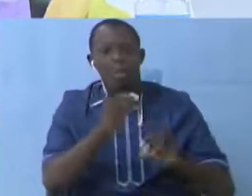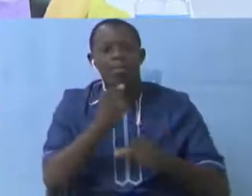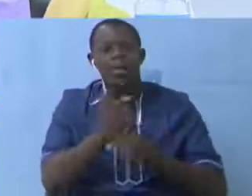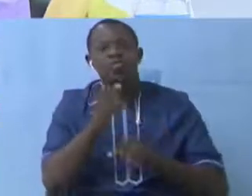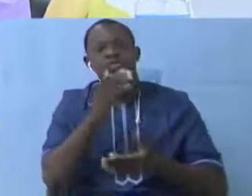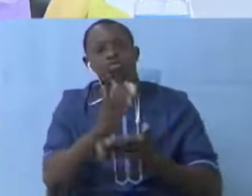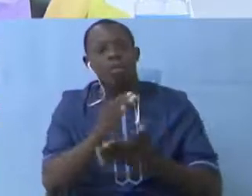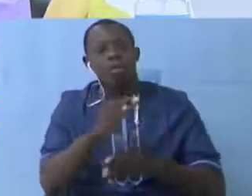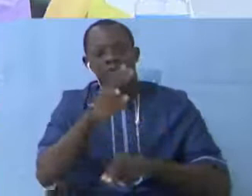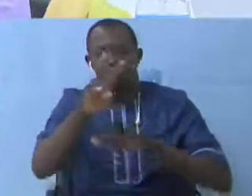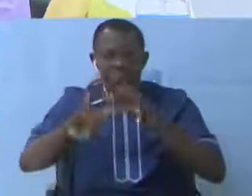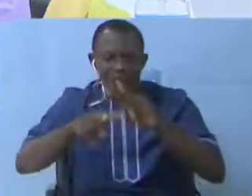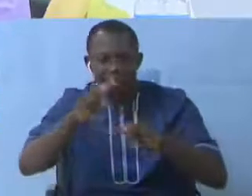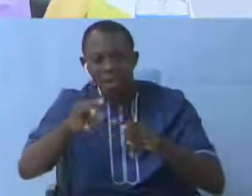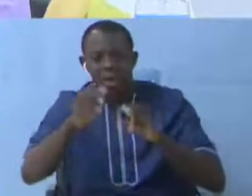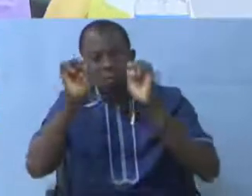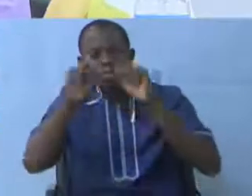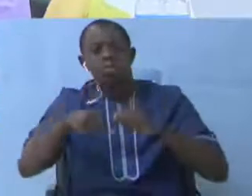of